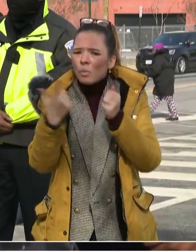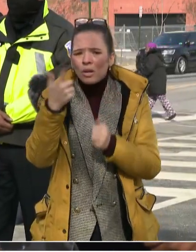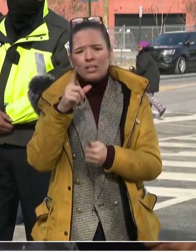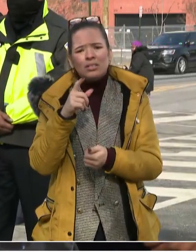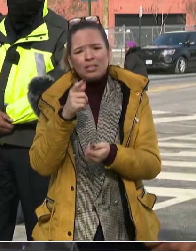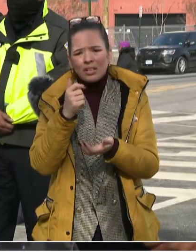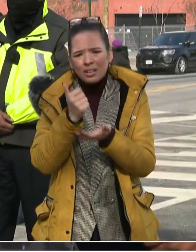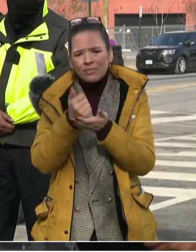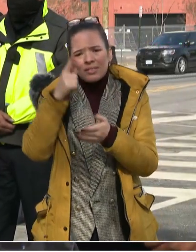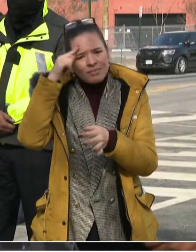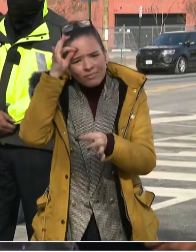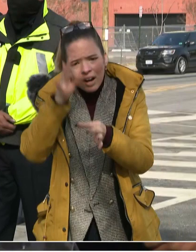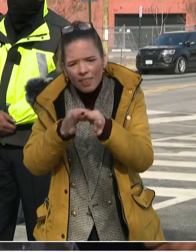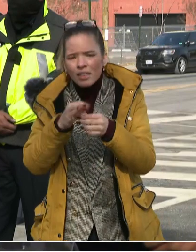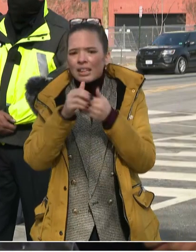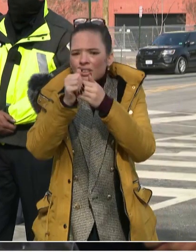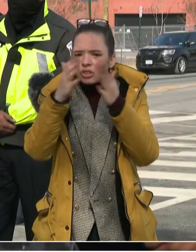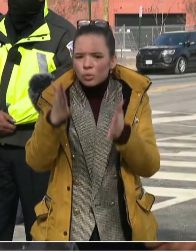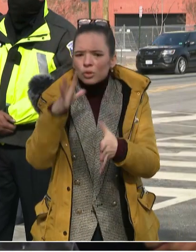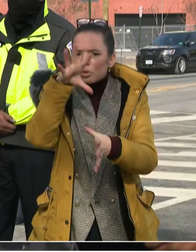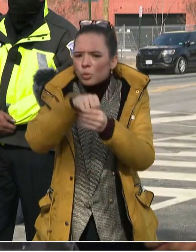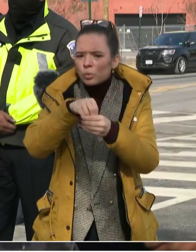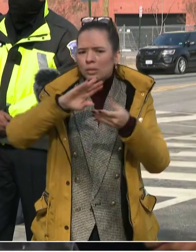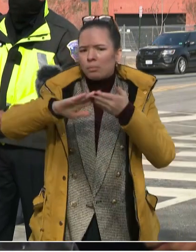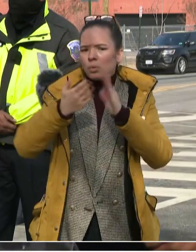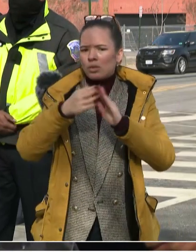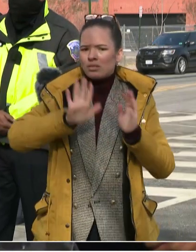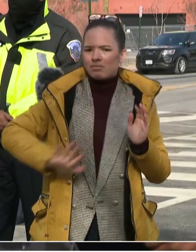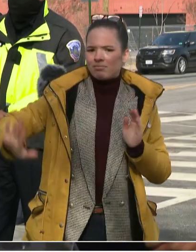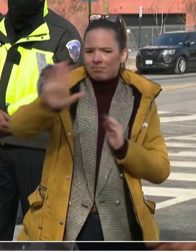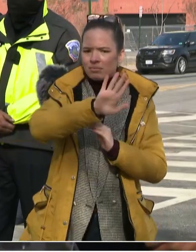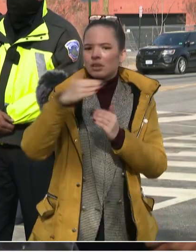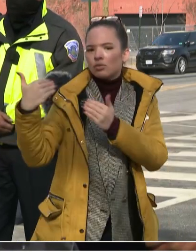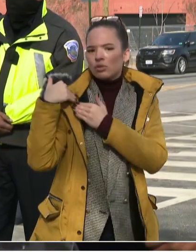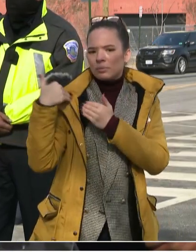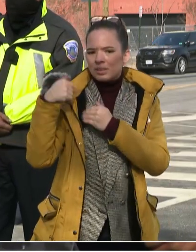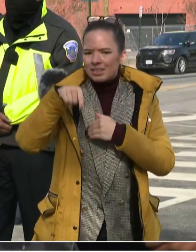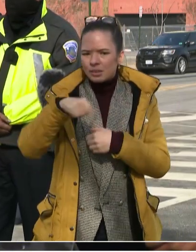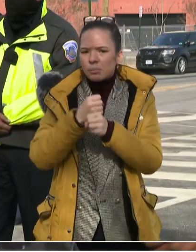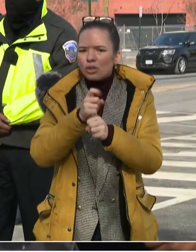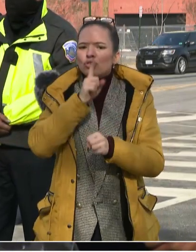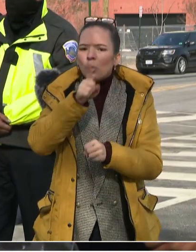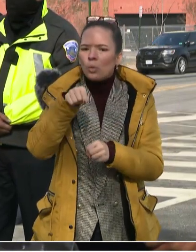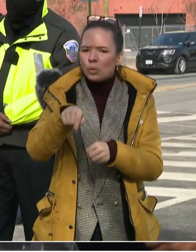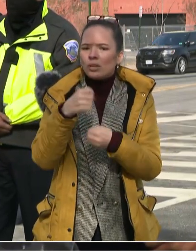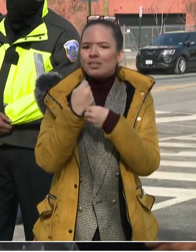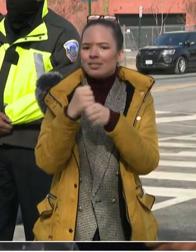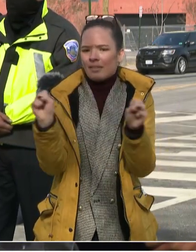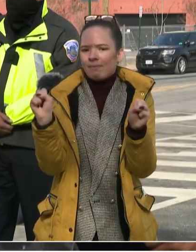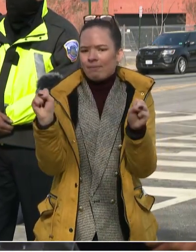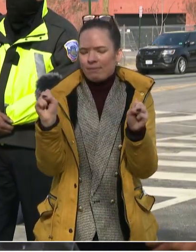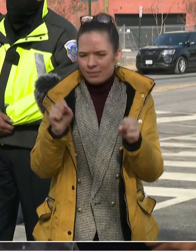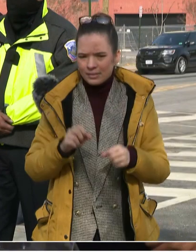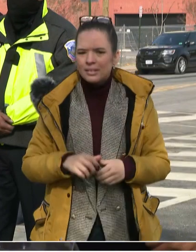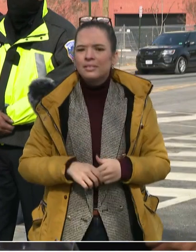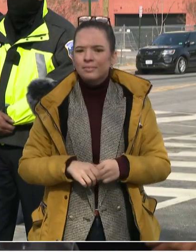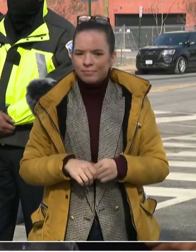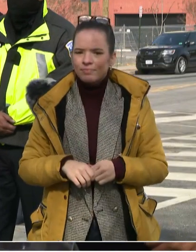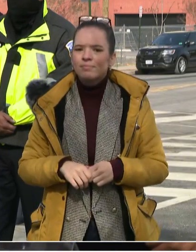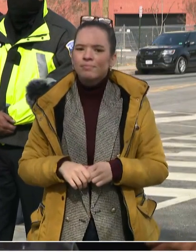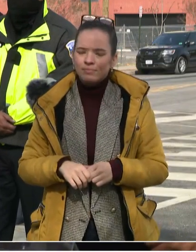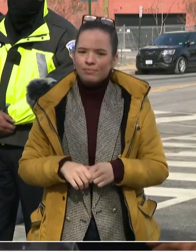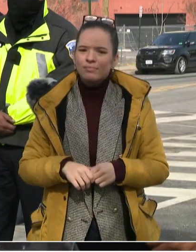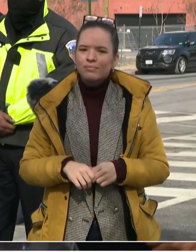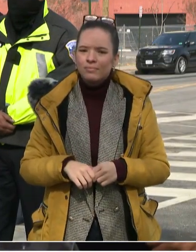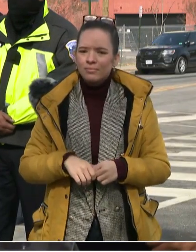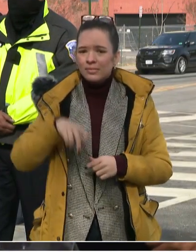leaders. Everyone in the community has a responsibility to making sure that our children are healed. And Prince George's, what I can tell